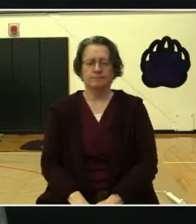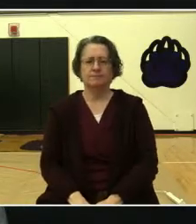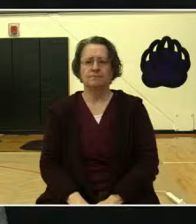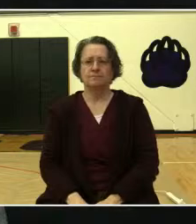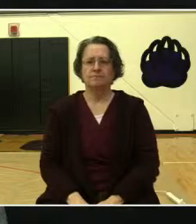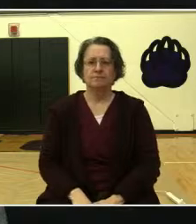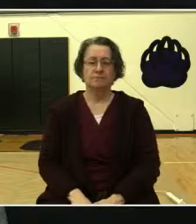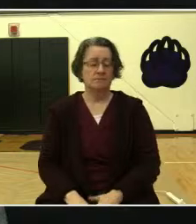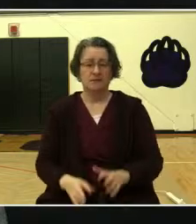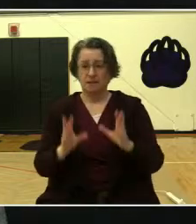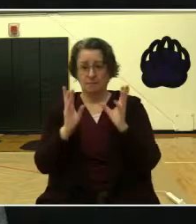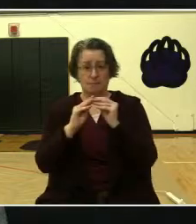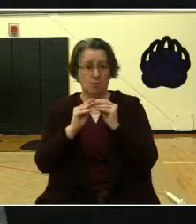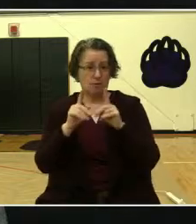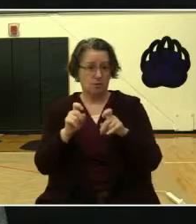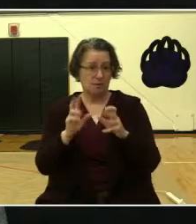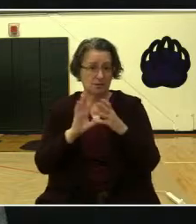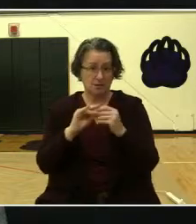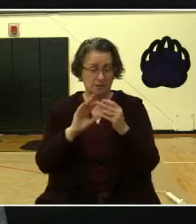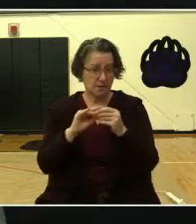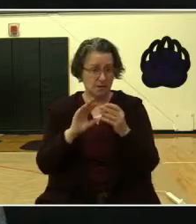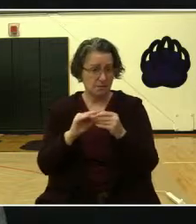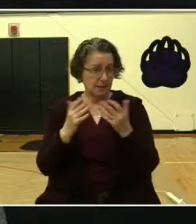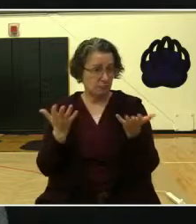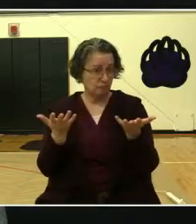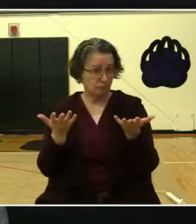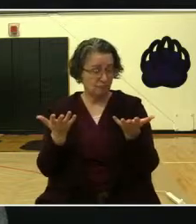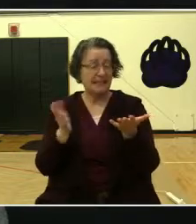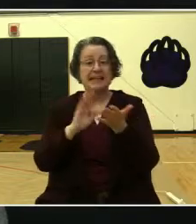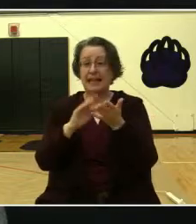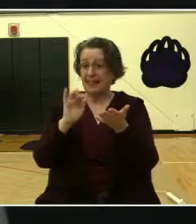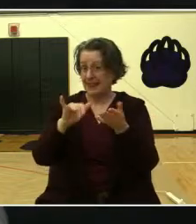further questions or comments on article